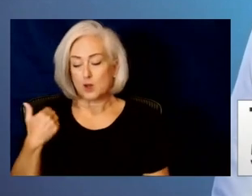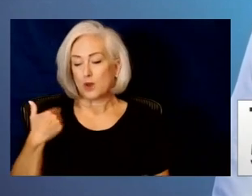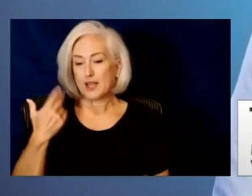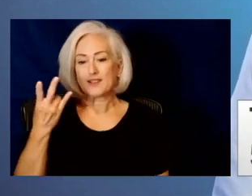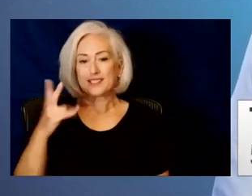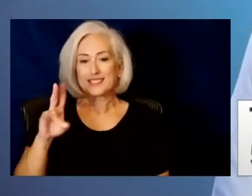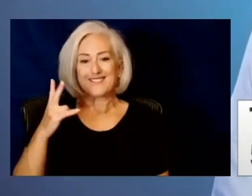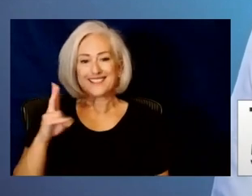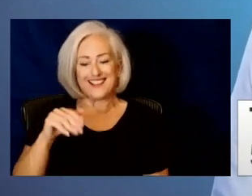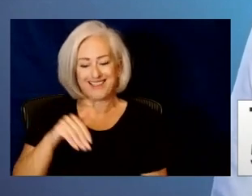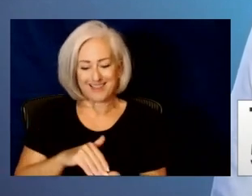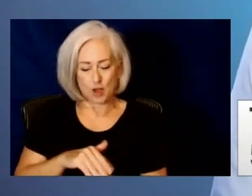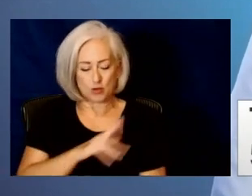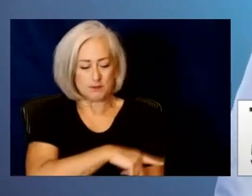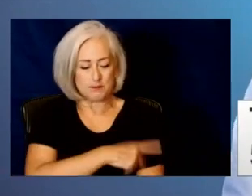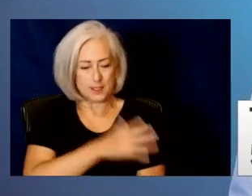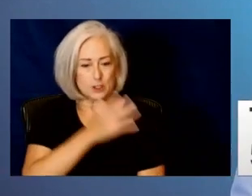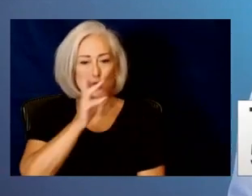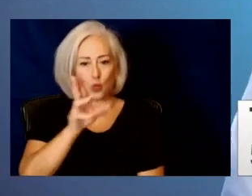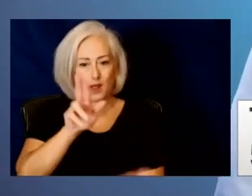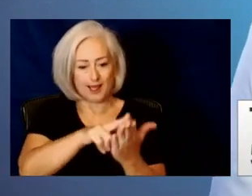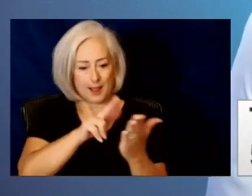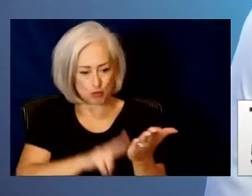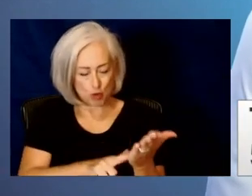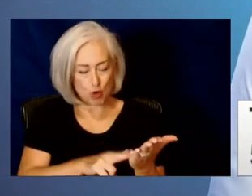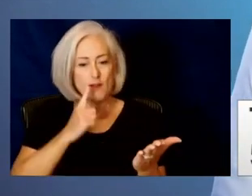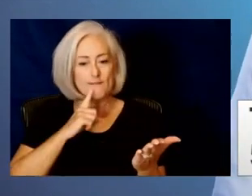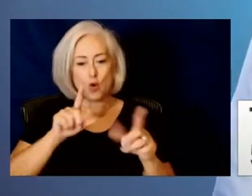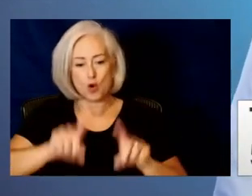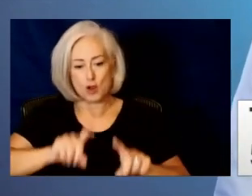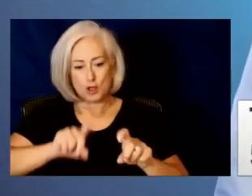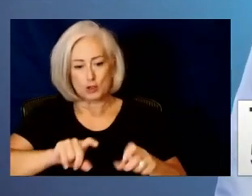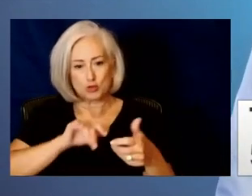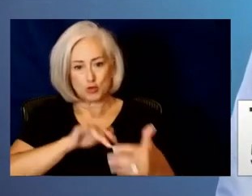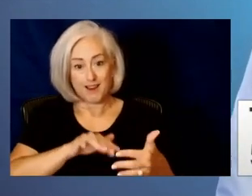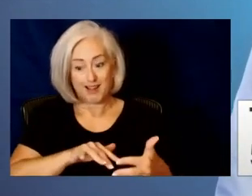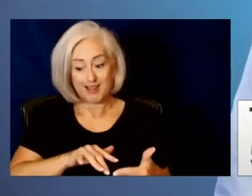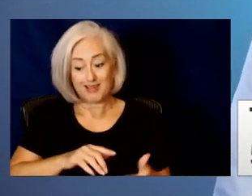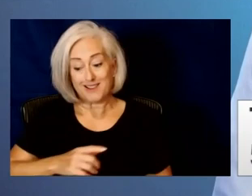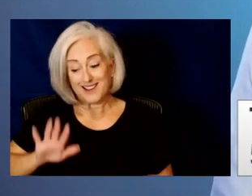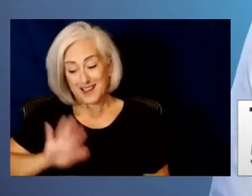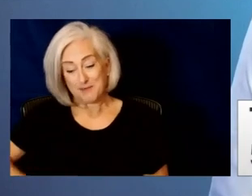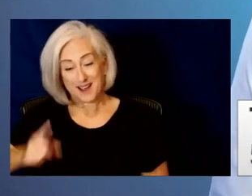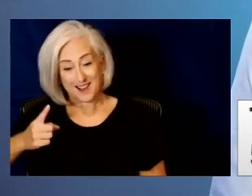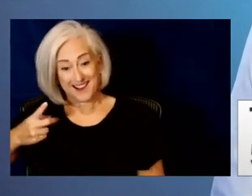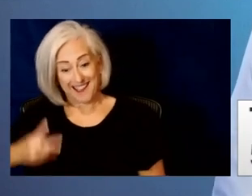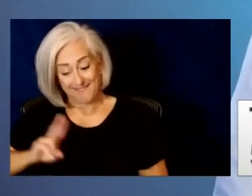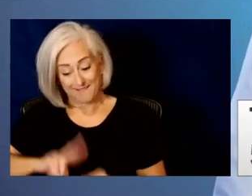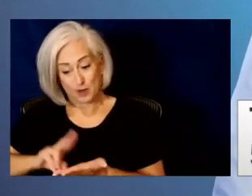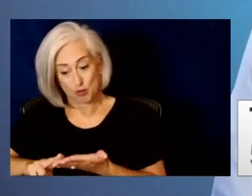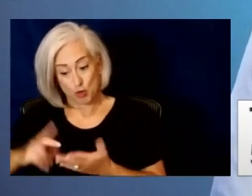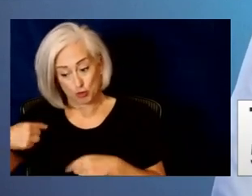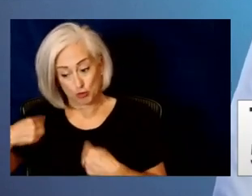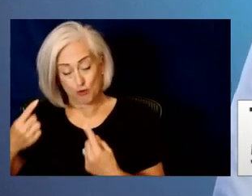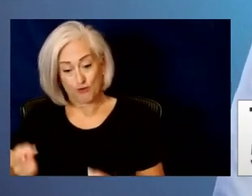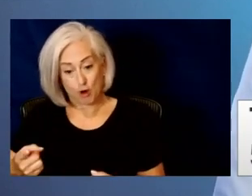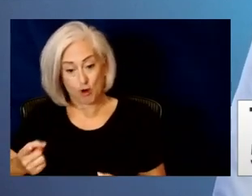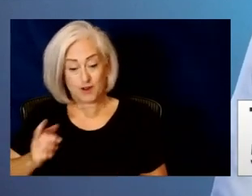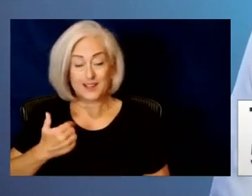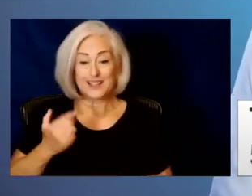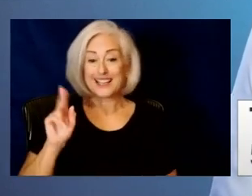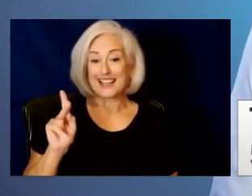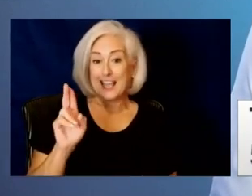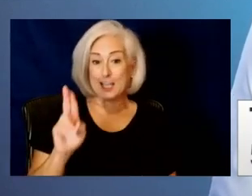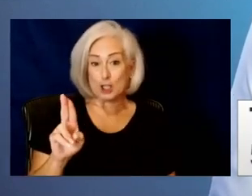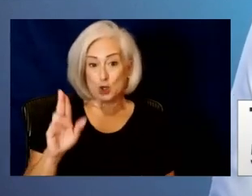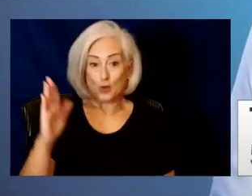trial. Over half of those patients have been enrolled so far. And in fact, here at KU, we're one of the top enrollers into that study